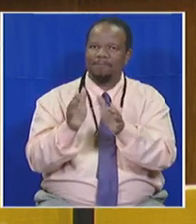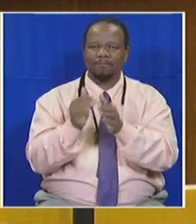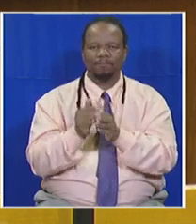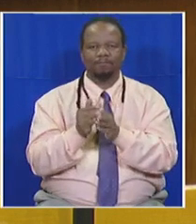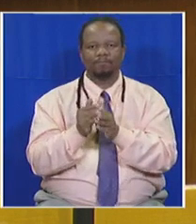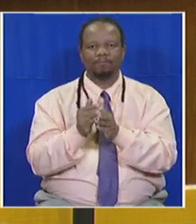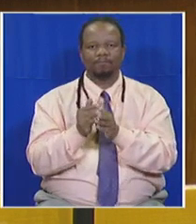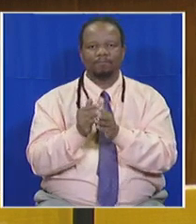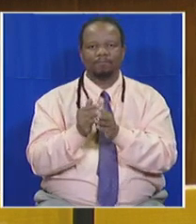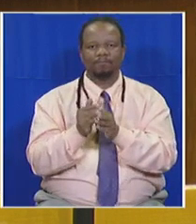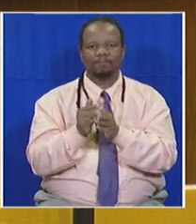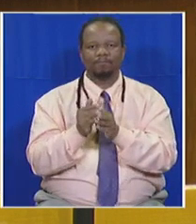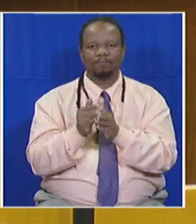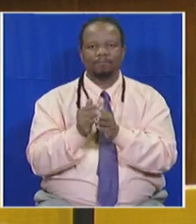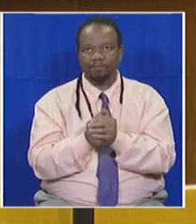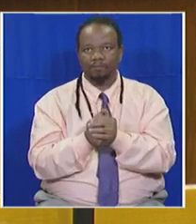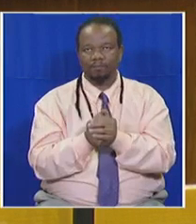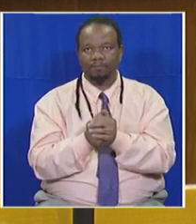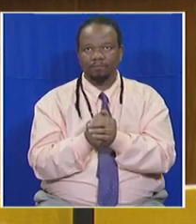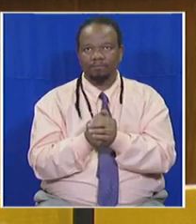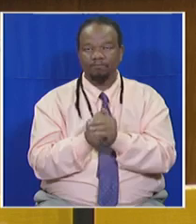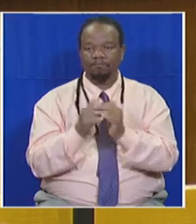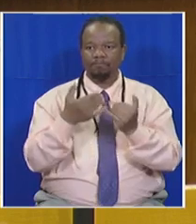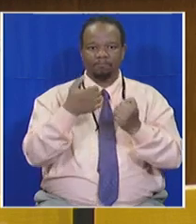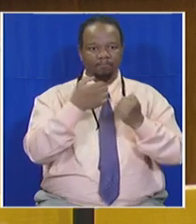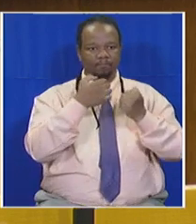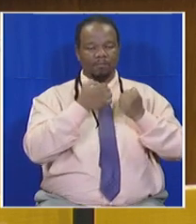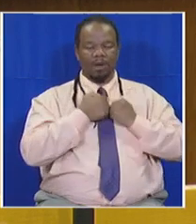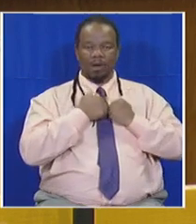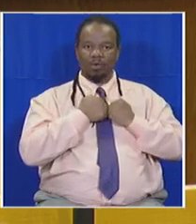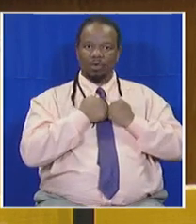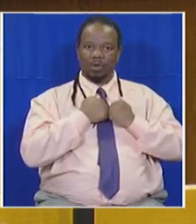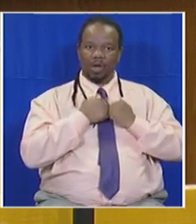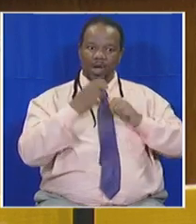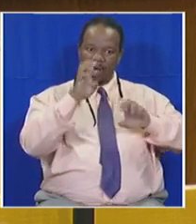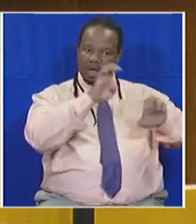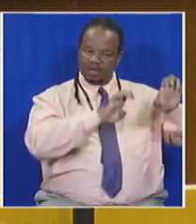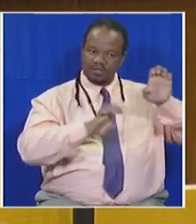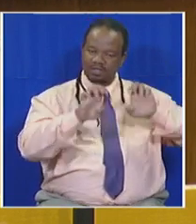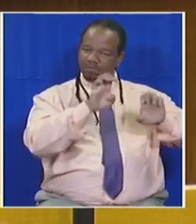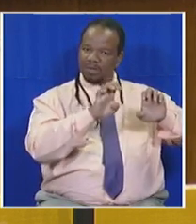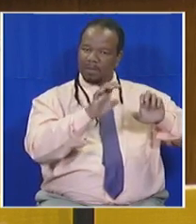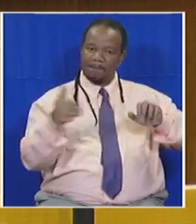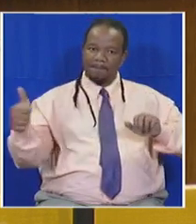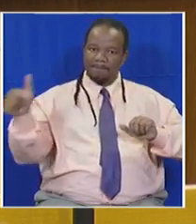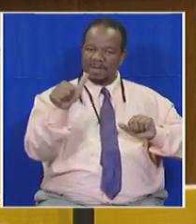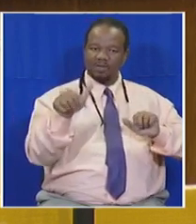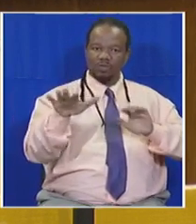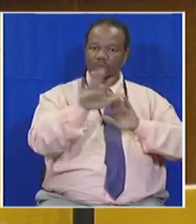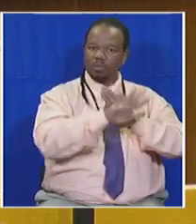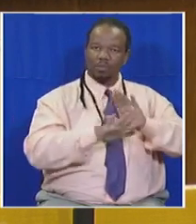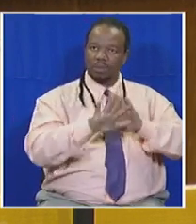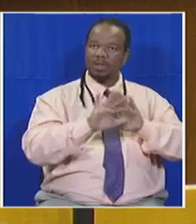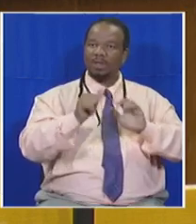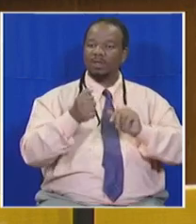Chair, our own assessment report, the Back to Basic report, which was released in